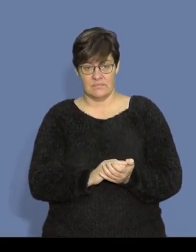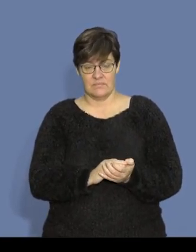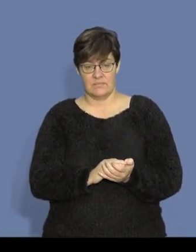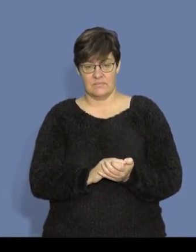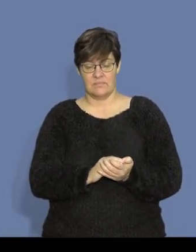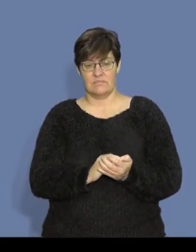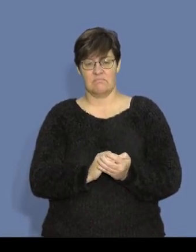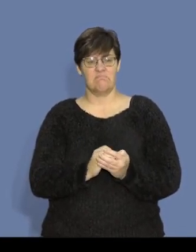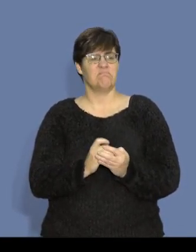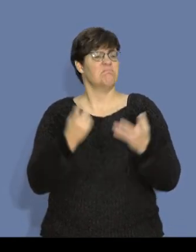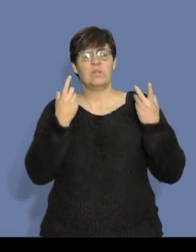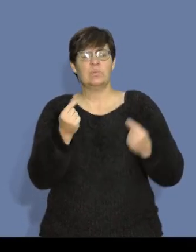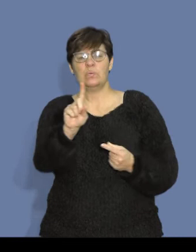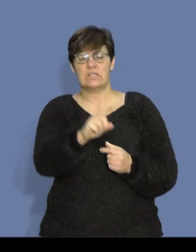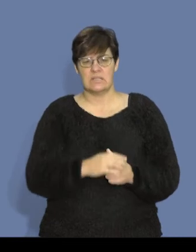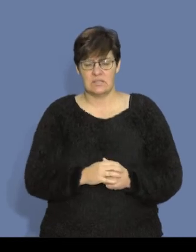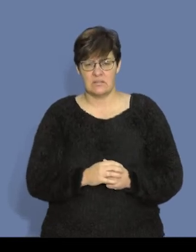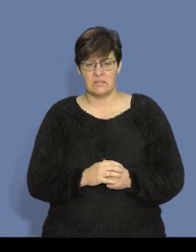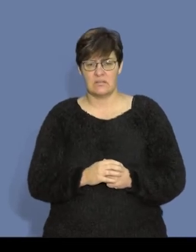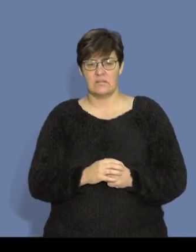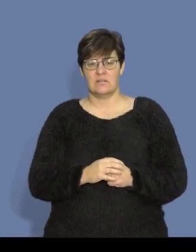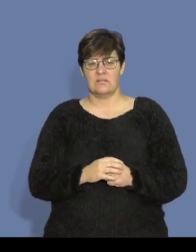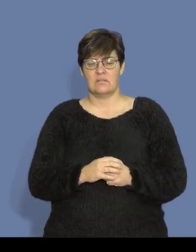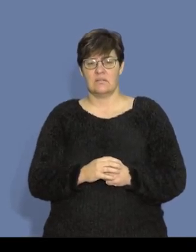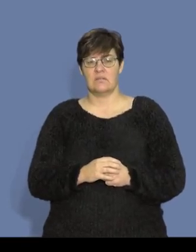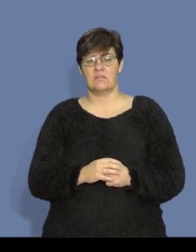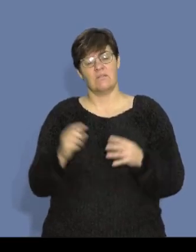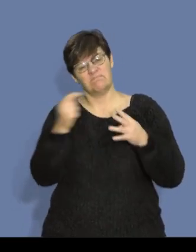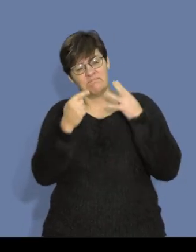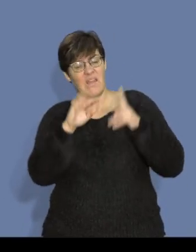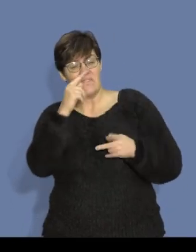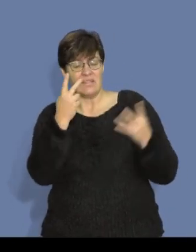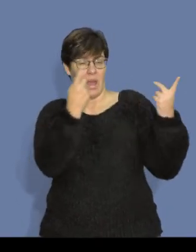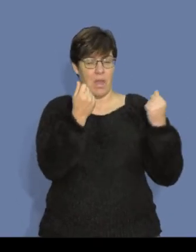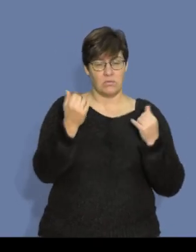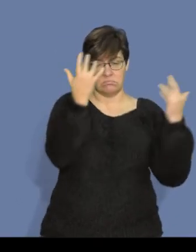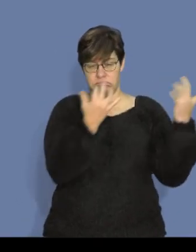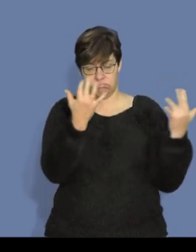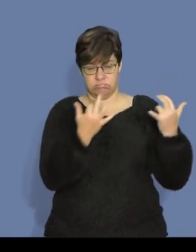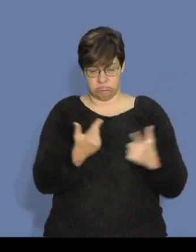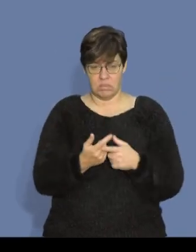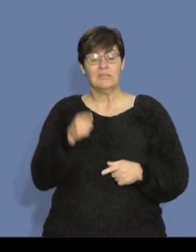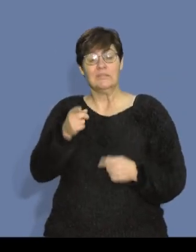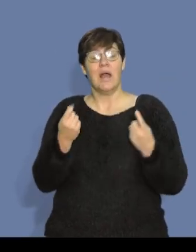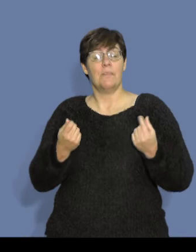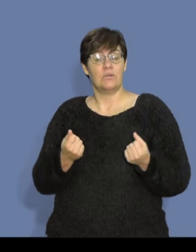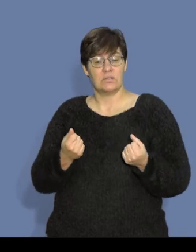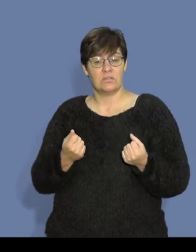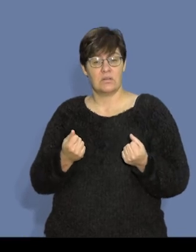Okay, now, what have we done here? We've calculated all the VAT amounts. Remember that these